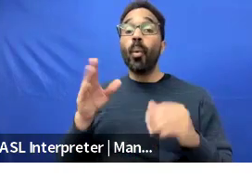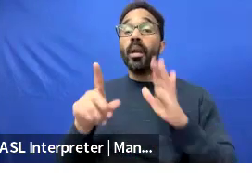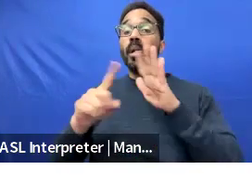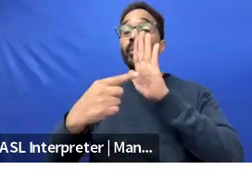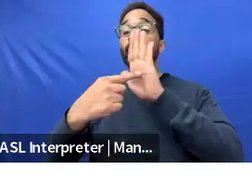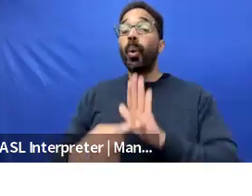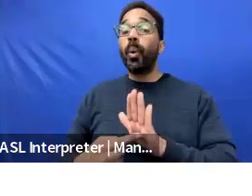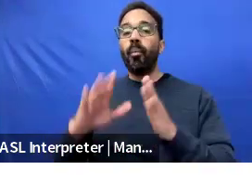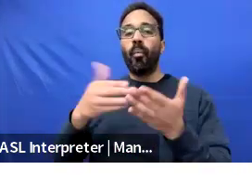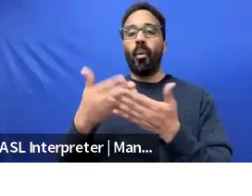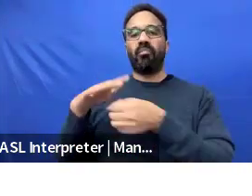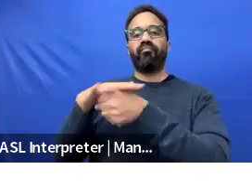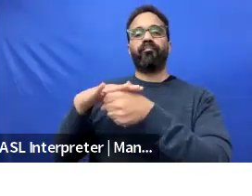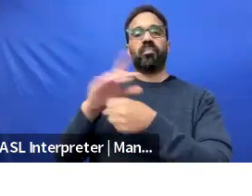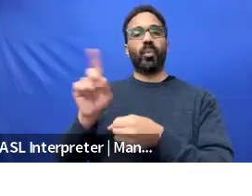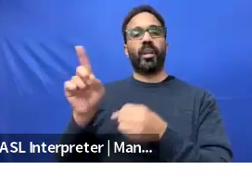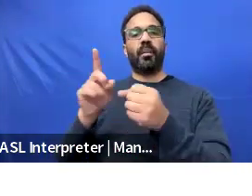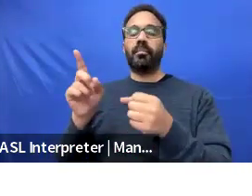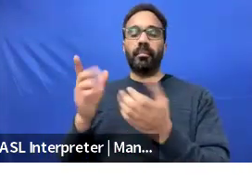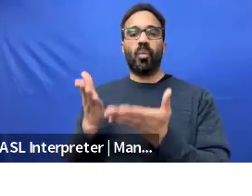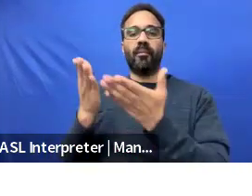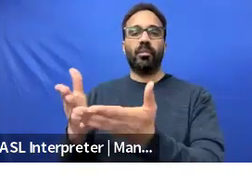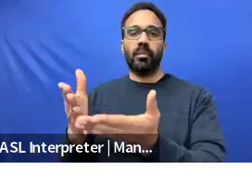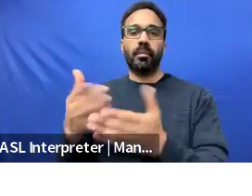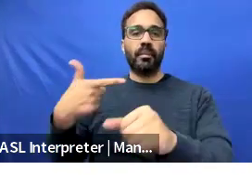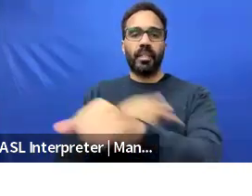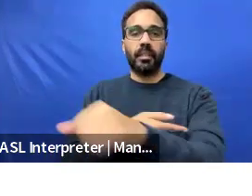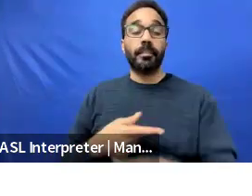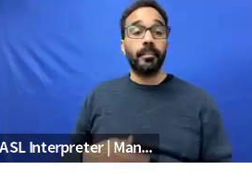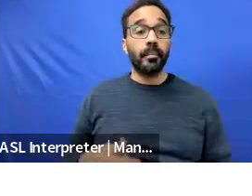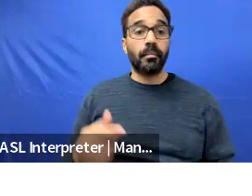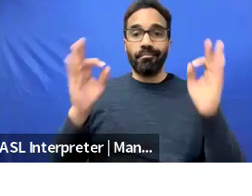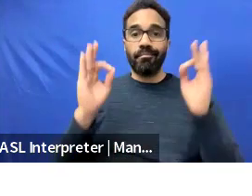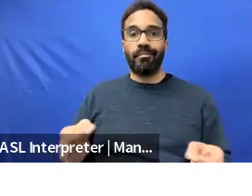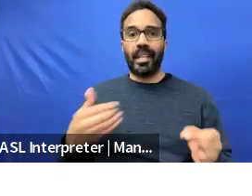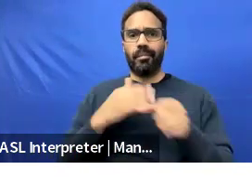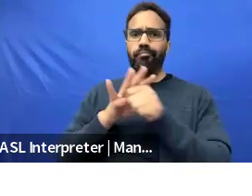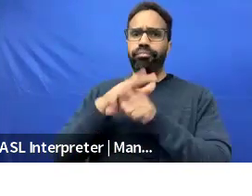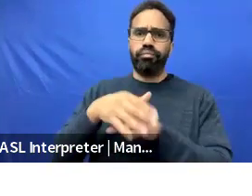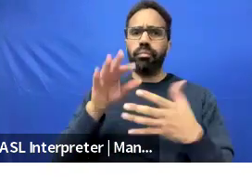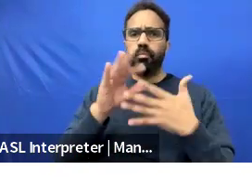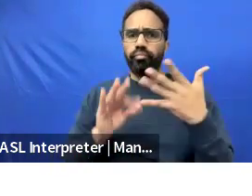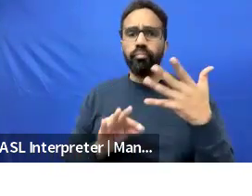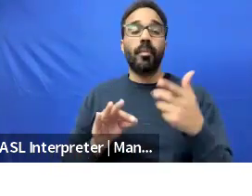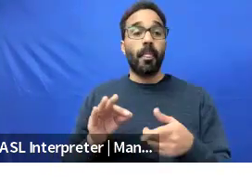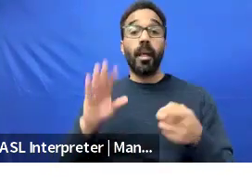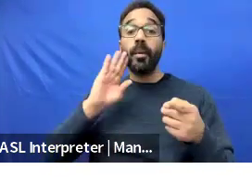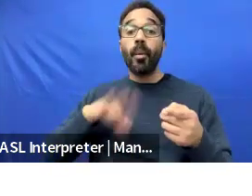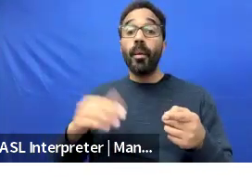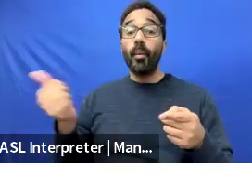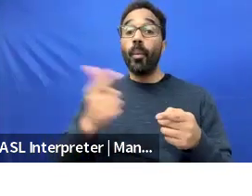So definitely a lot of choices out there. And I know not everyone's medical insurance